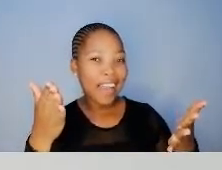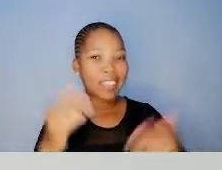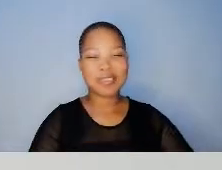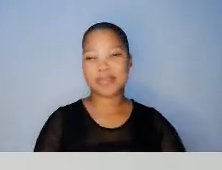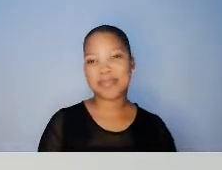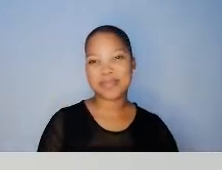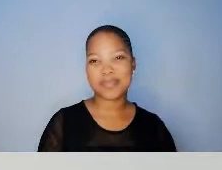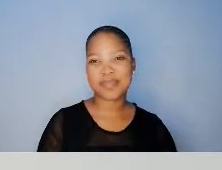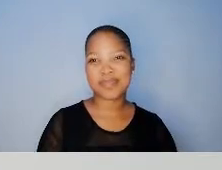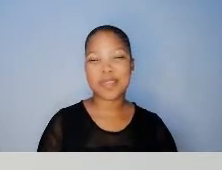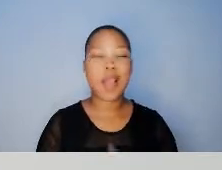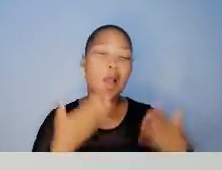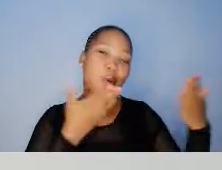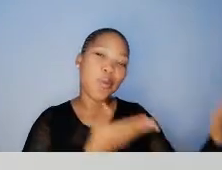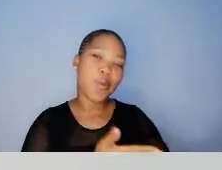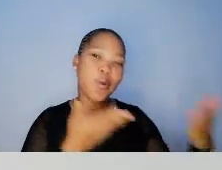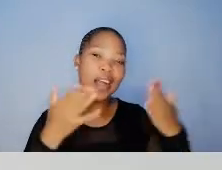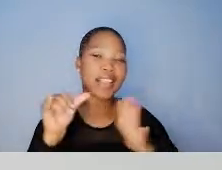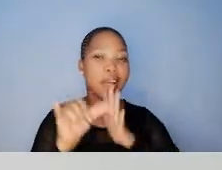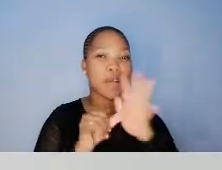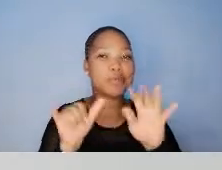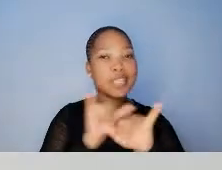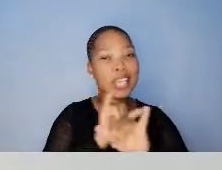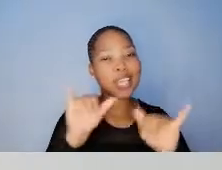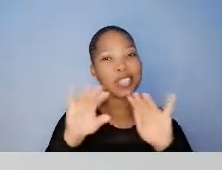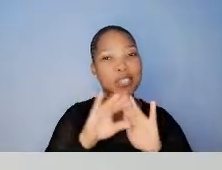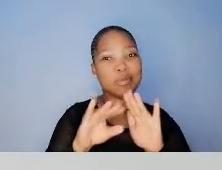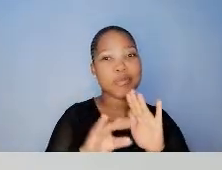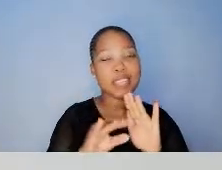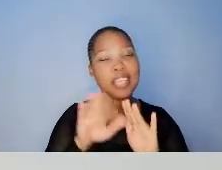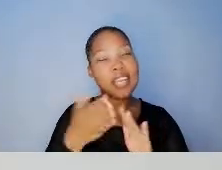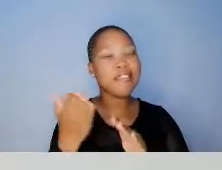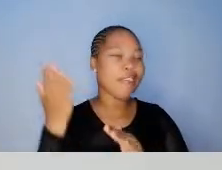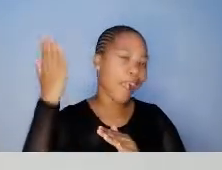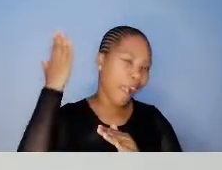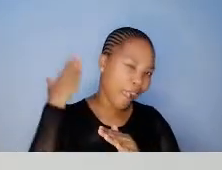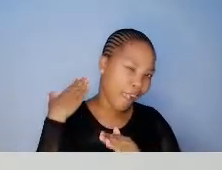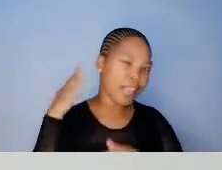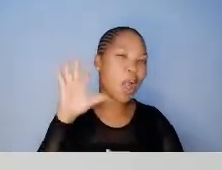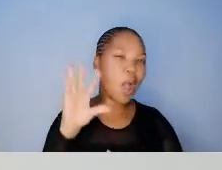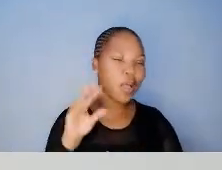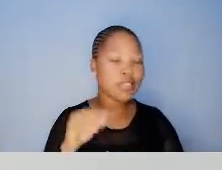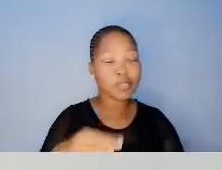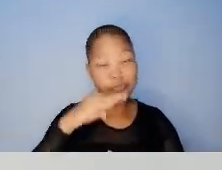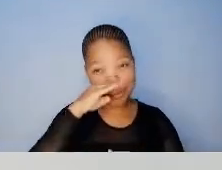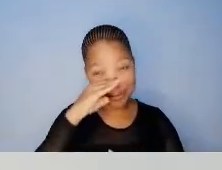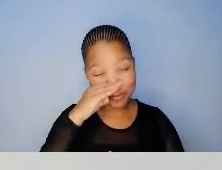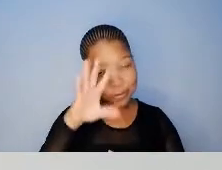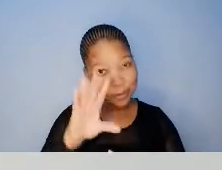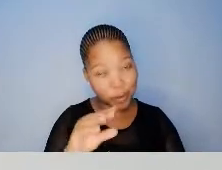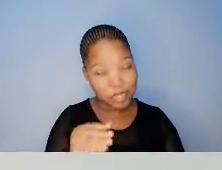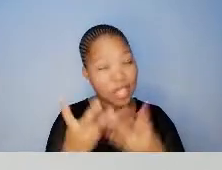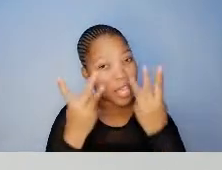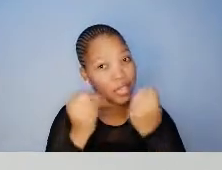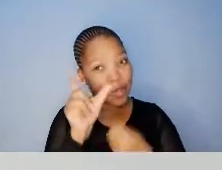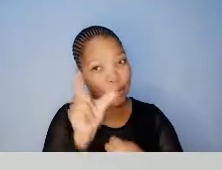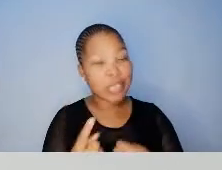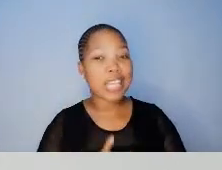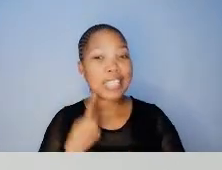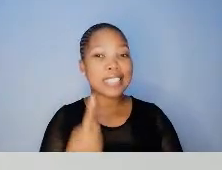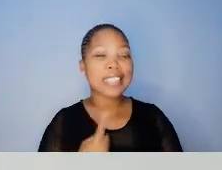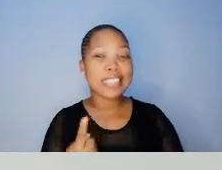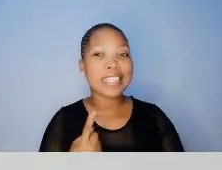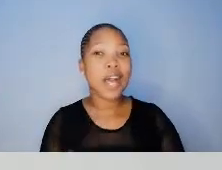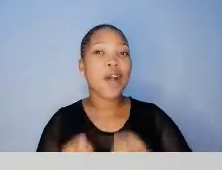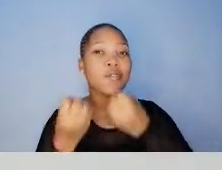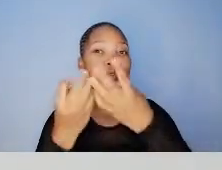How are you? Welcome to my YouTube channel. If you're an old subscriber, a regular, a new one, please